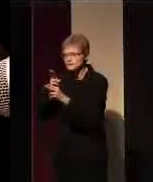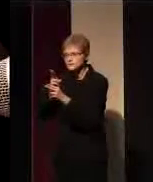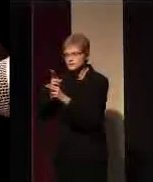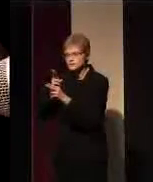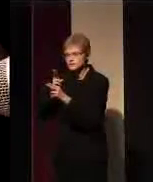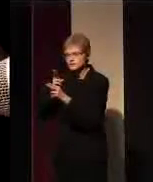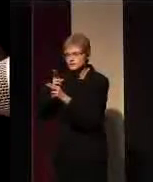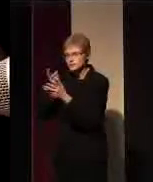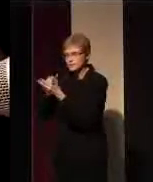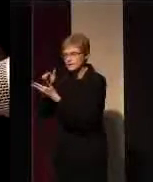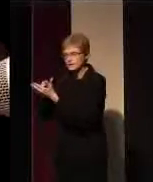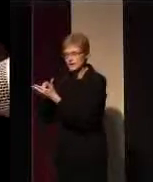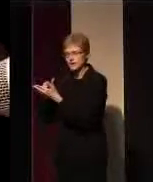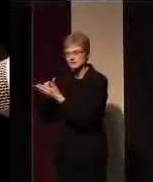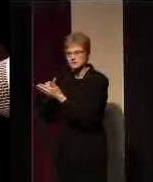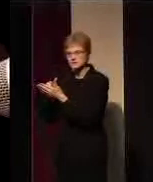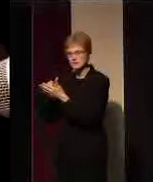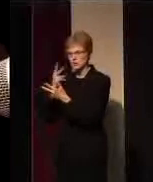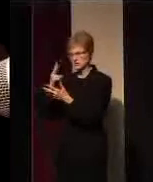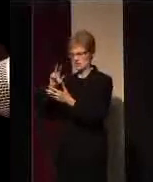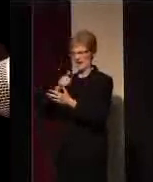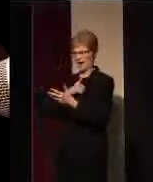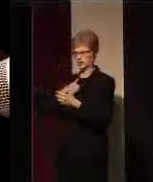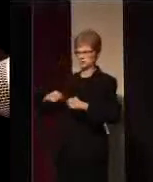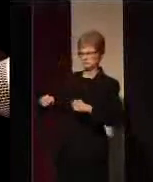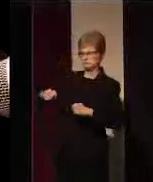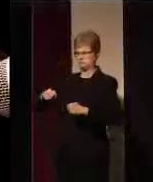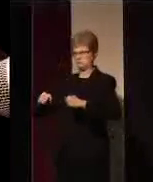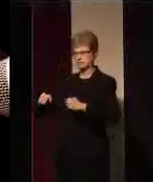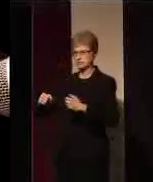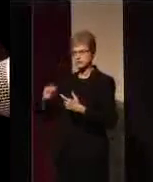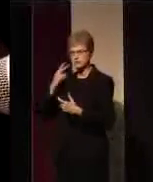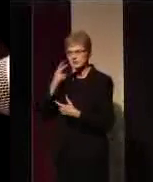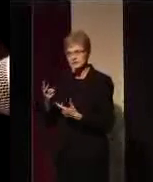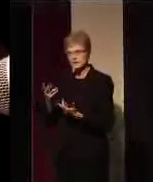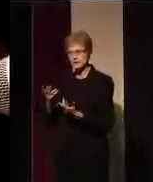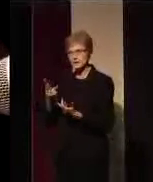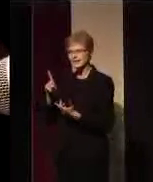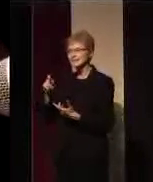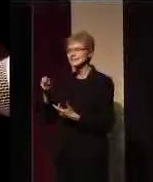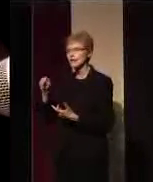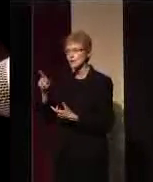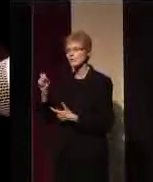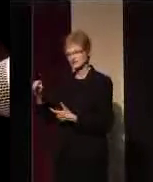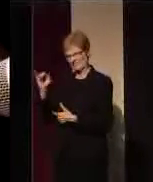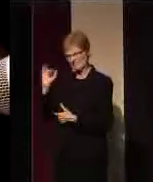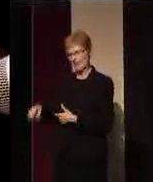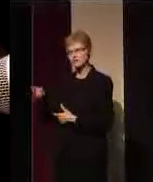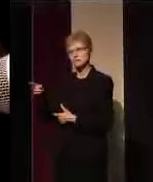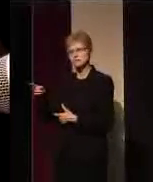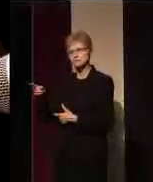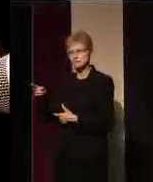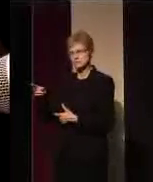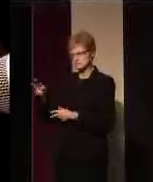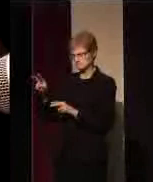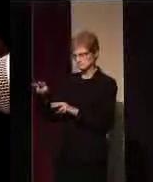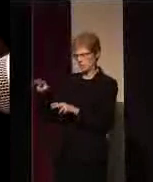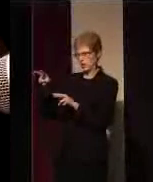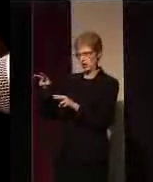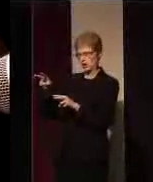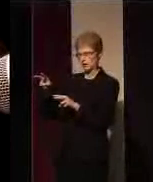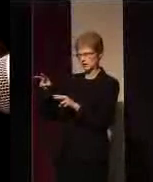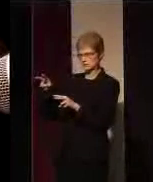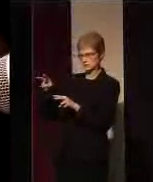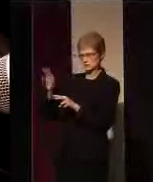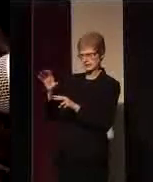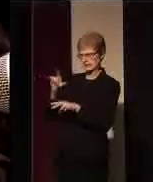And you can see it in the way they police. Darren Wilson is an example of it. You could just look at the way, the style